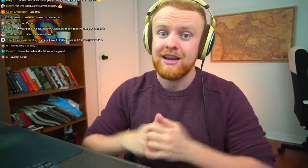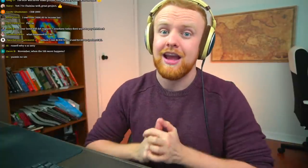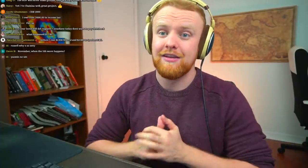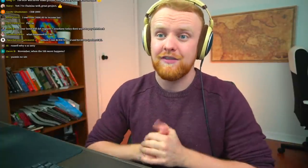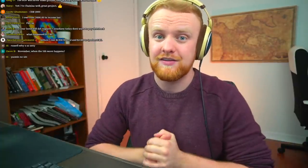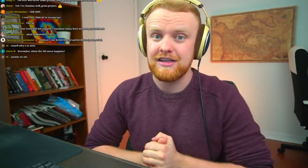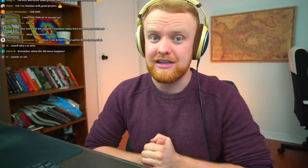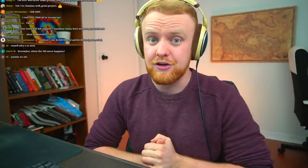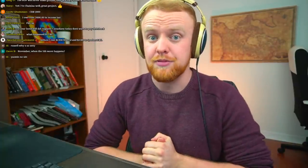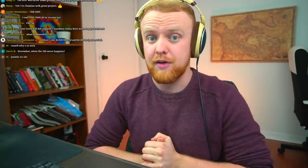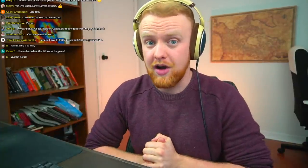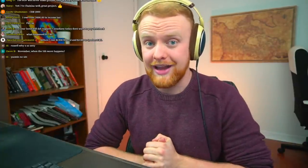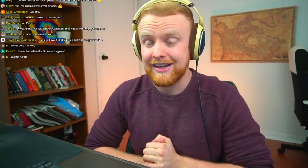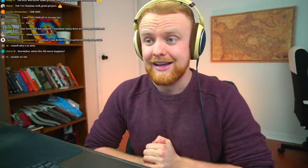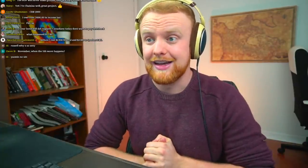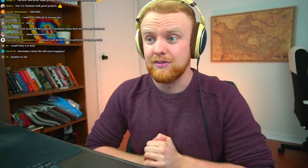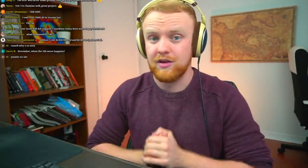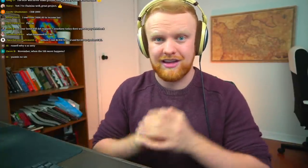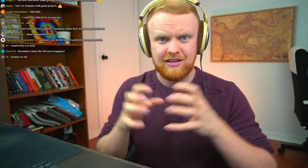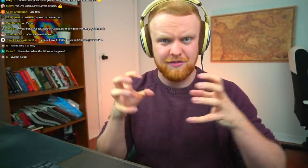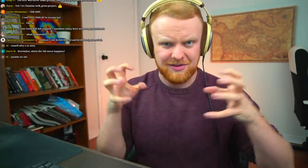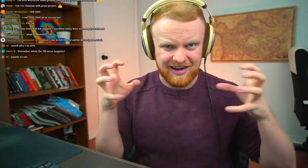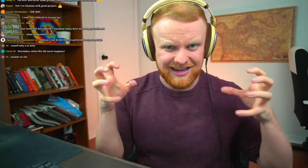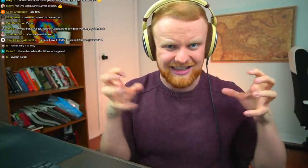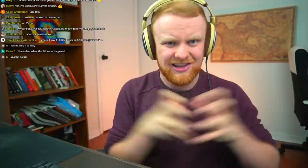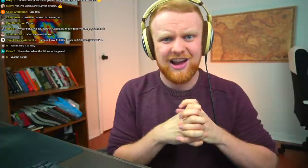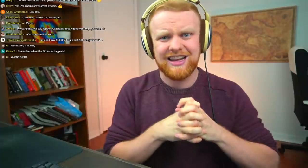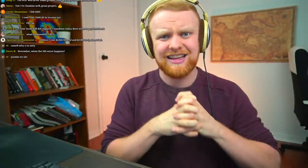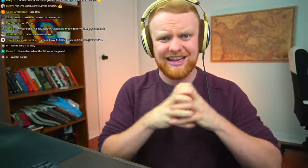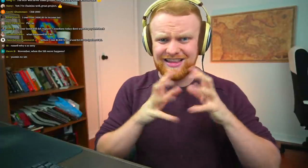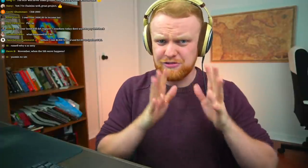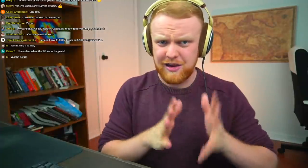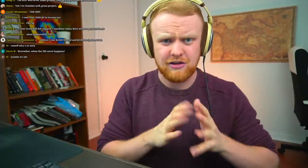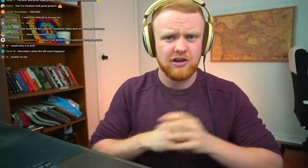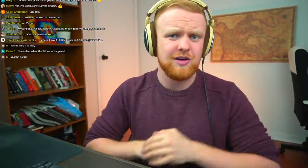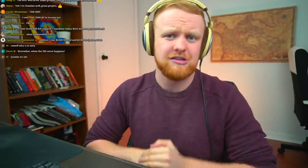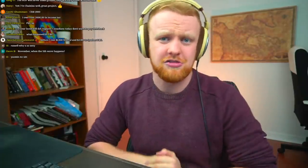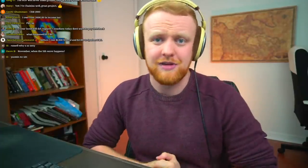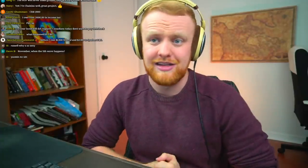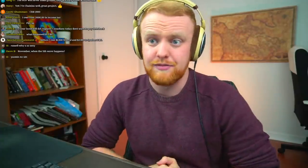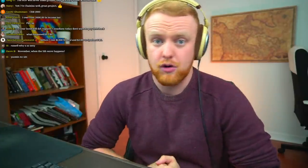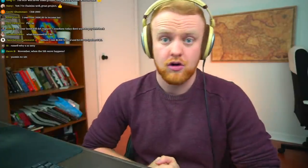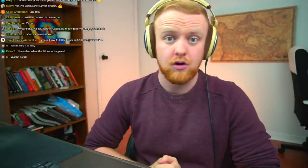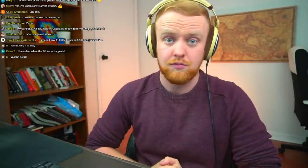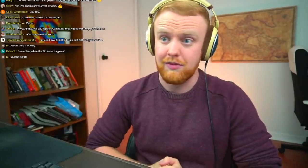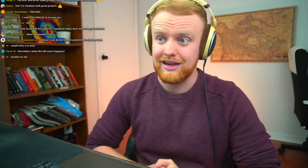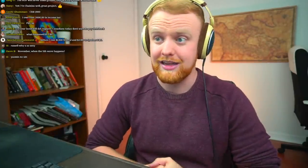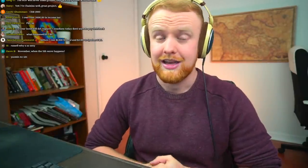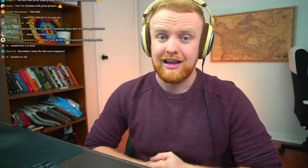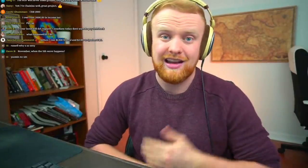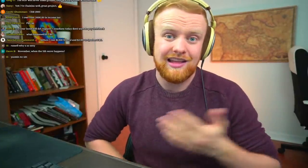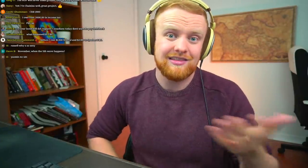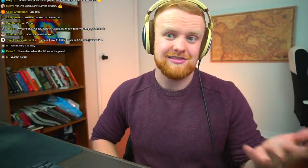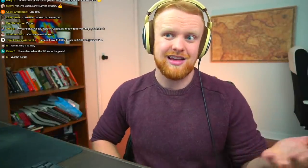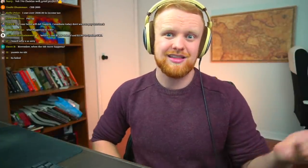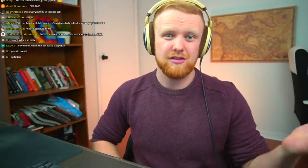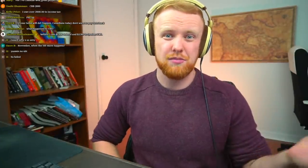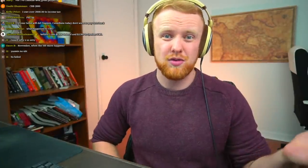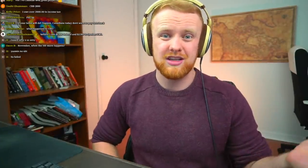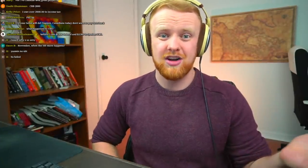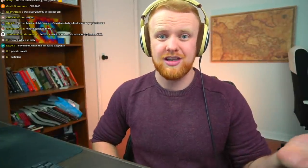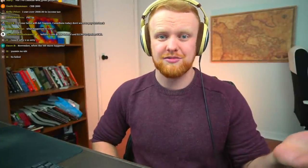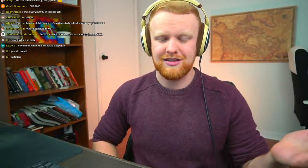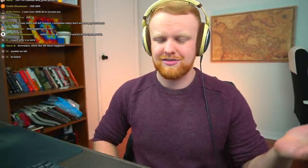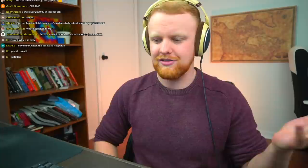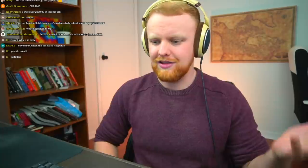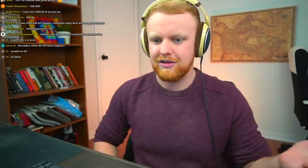proposing a 50-year bond where the Government of Canada can lock in like these record low interest rates to borrow money. And I think there are